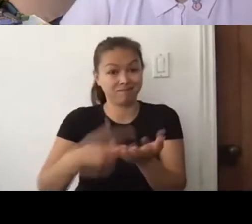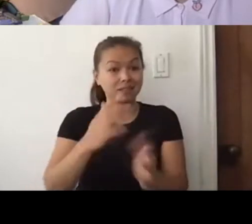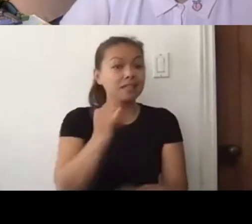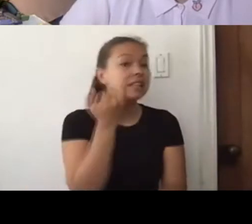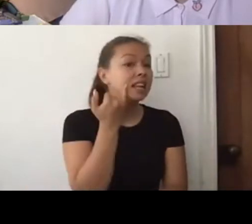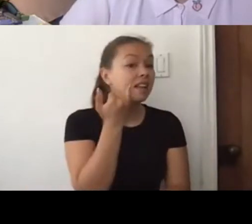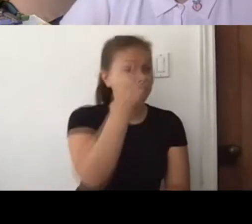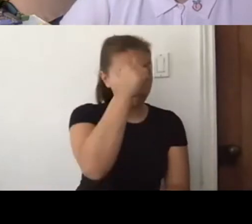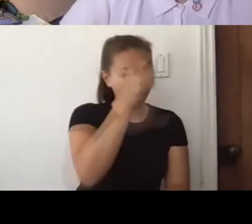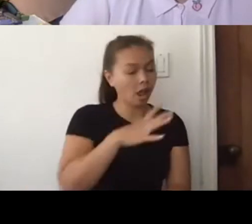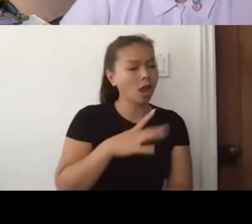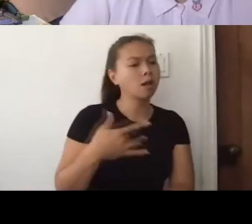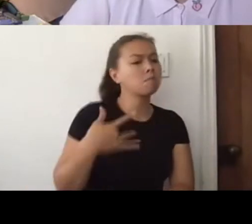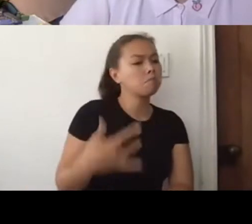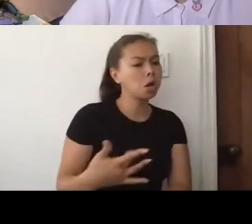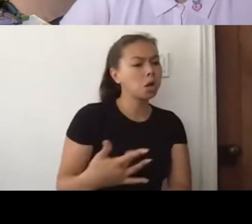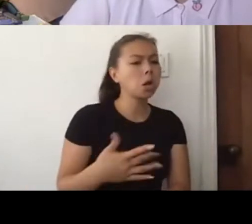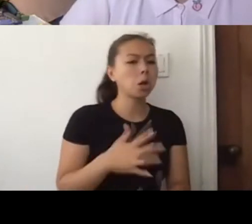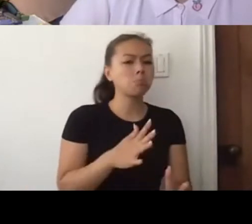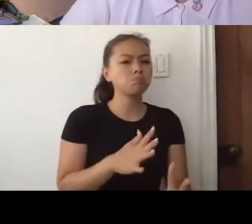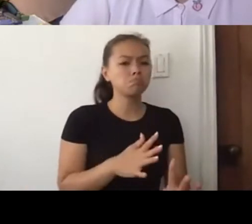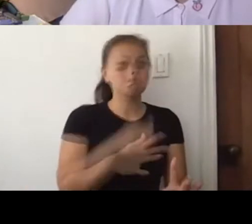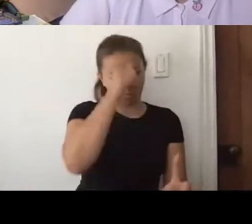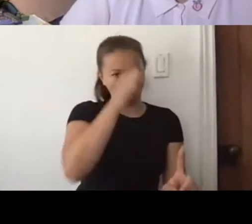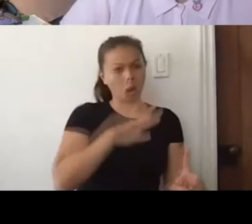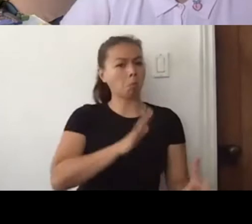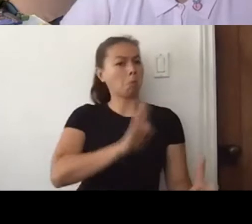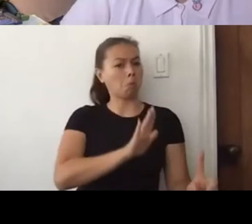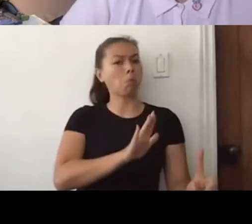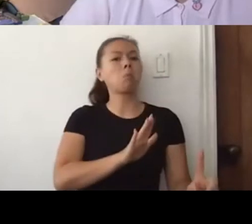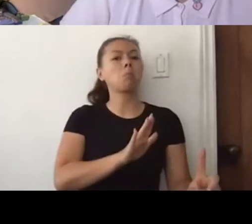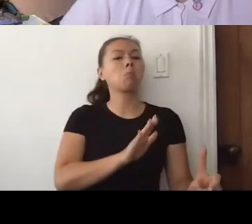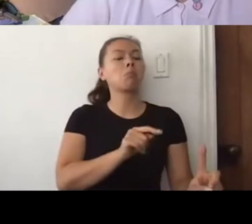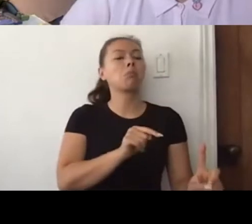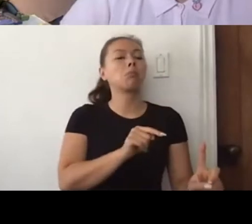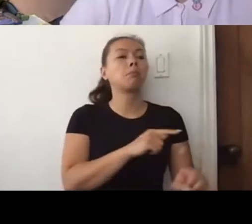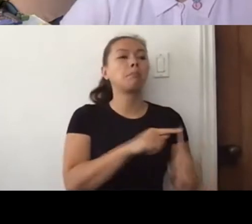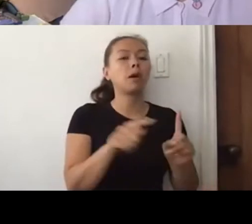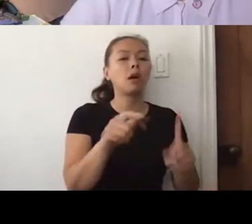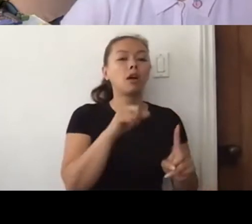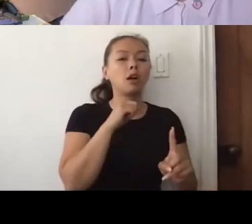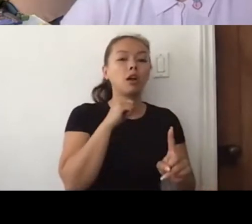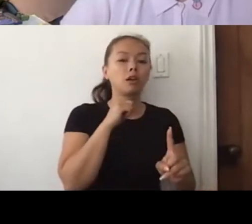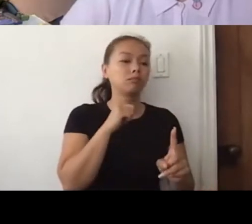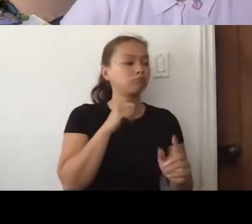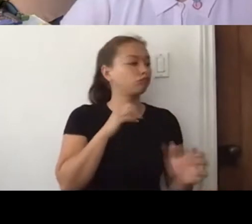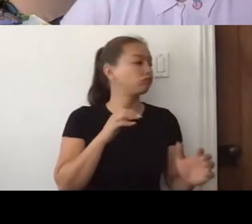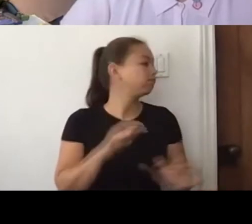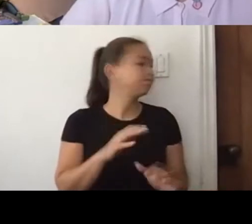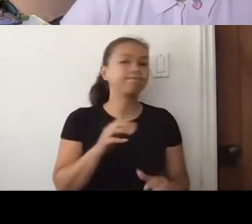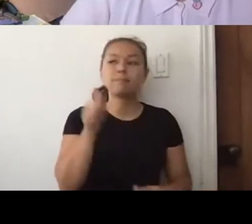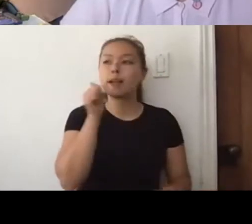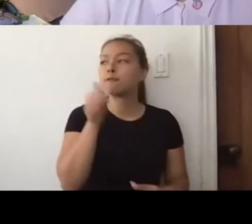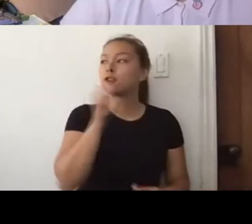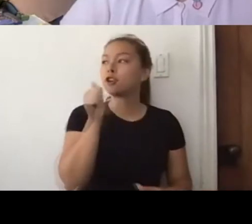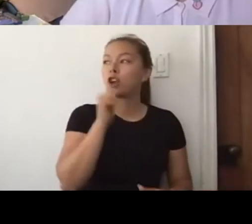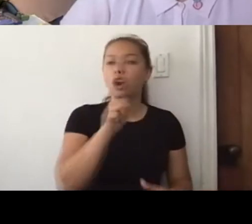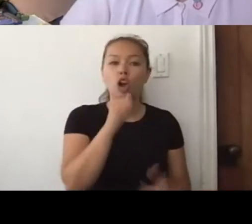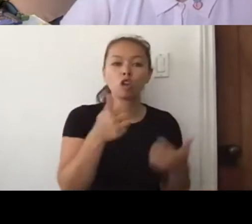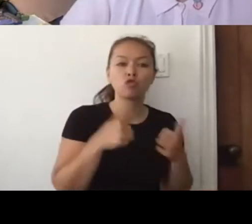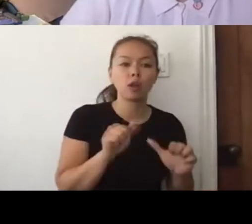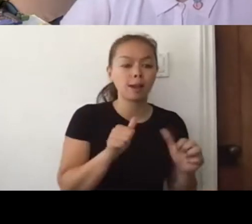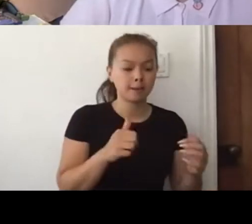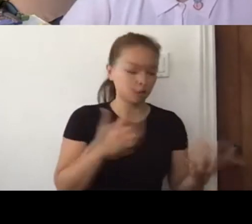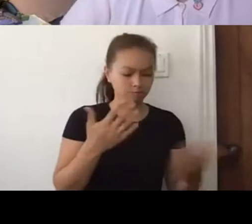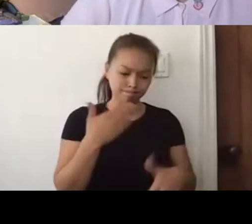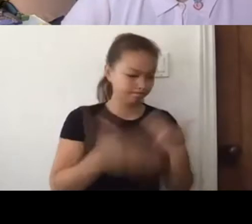in a sense to try and, you know, own up to a certain expectation or a certain gender norm, but rather do so because that's who they are and they